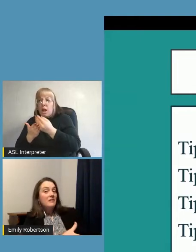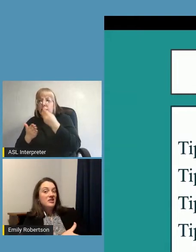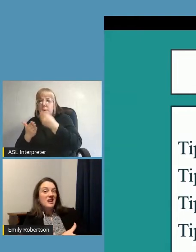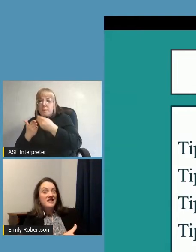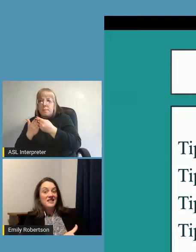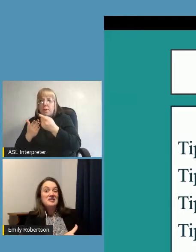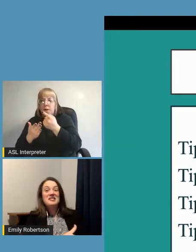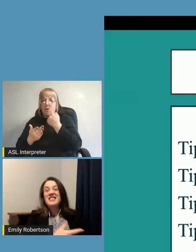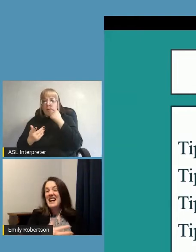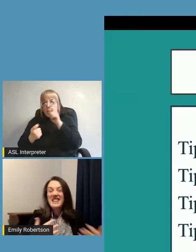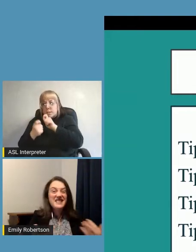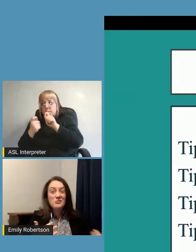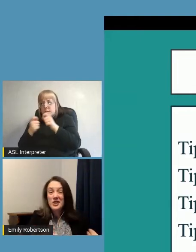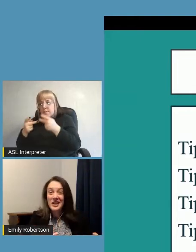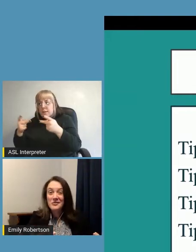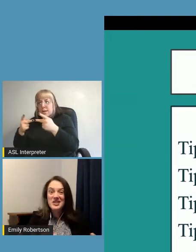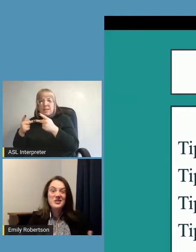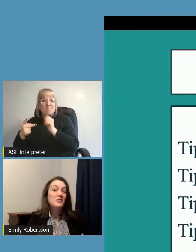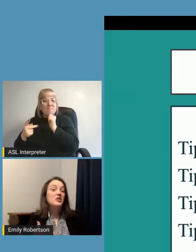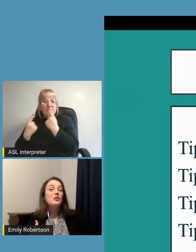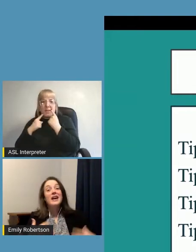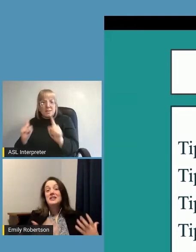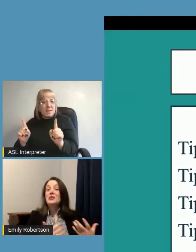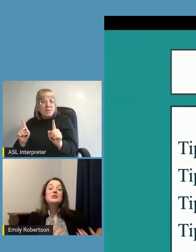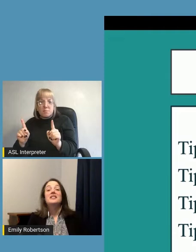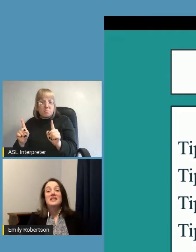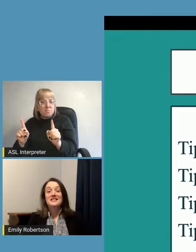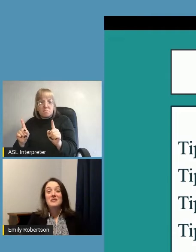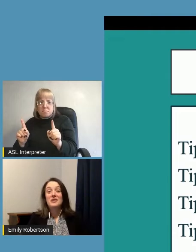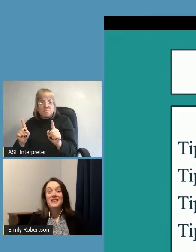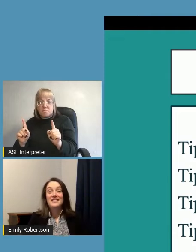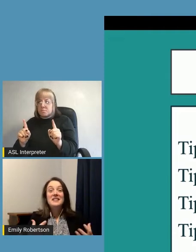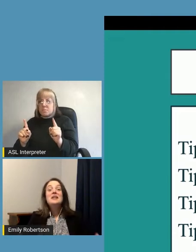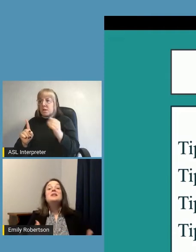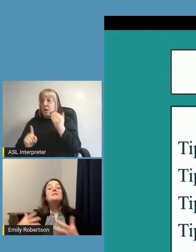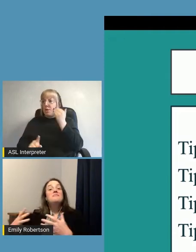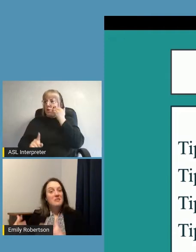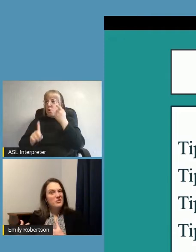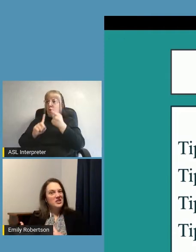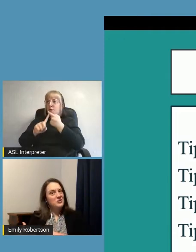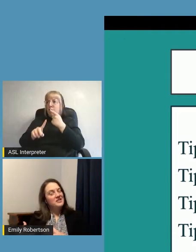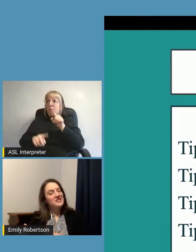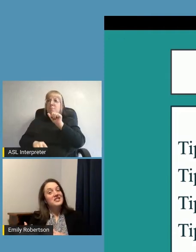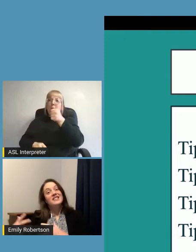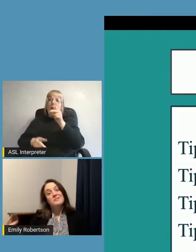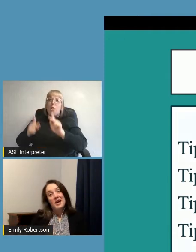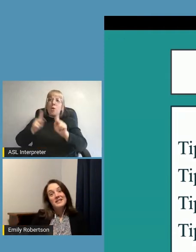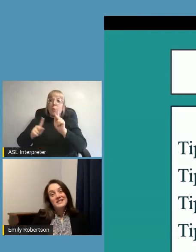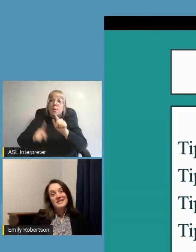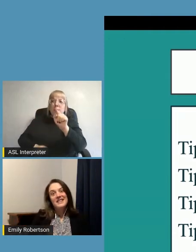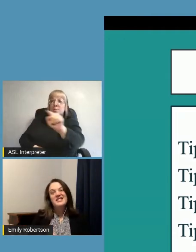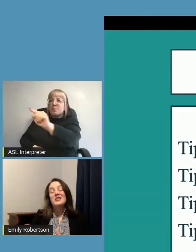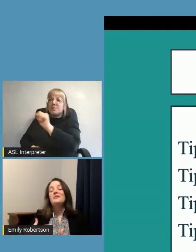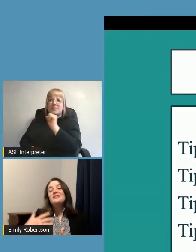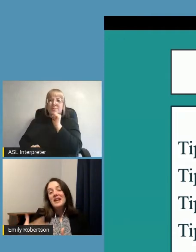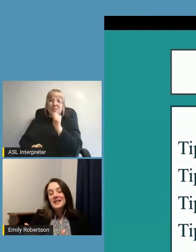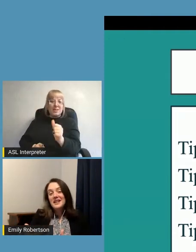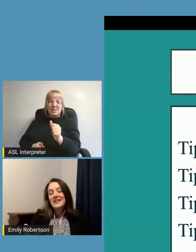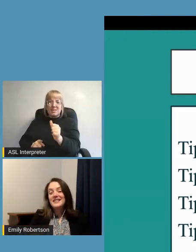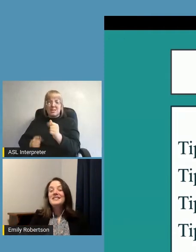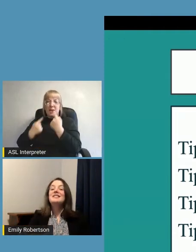say, paid advertising just kind of isn't working. We just sort of know anecdotally that it's not working. Maybe we should transition that spend. And